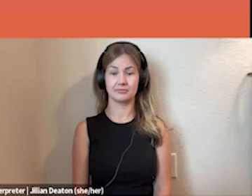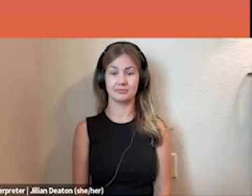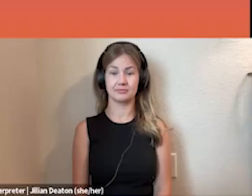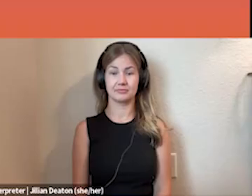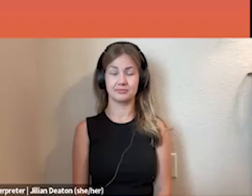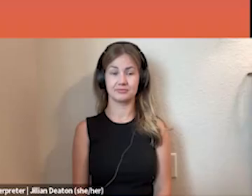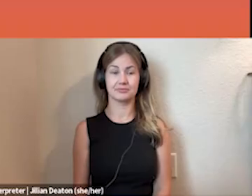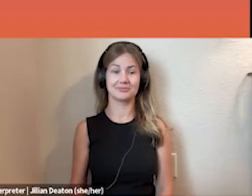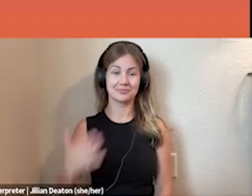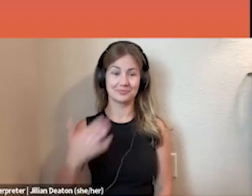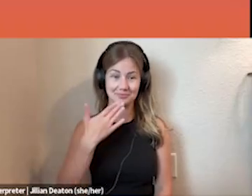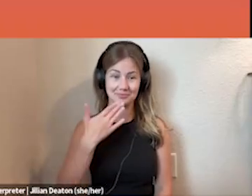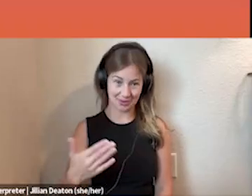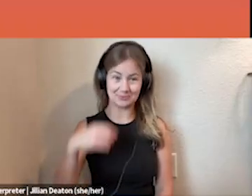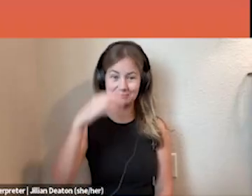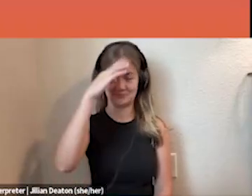Thank you.